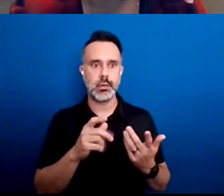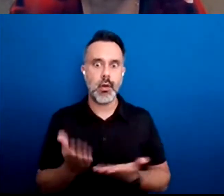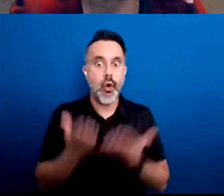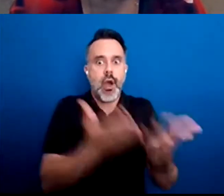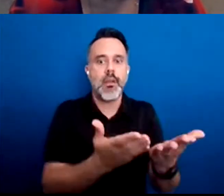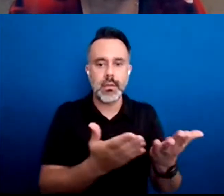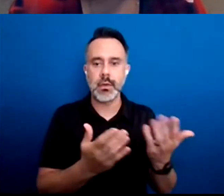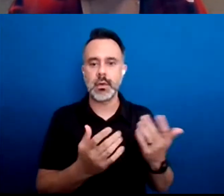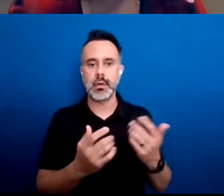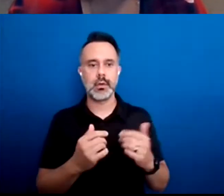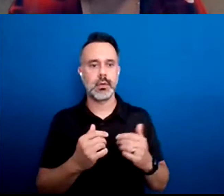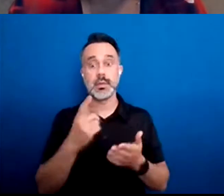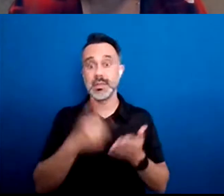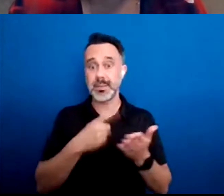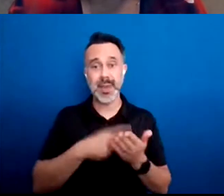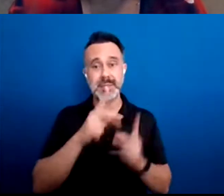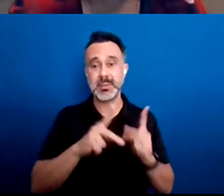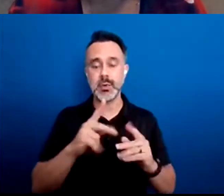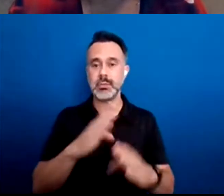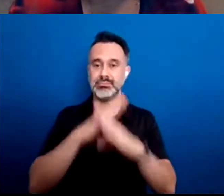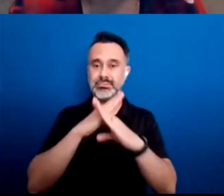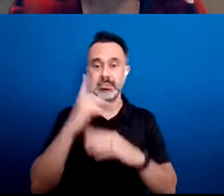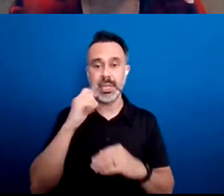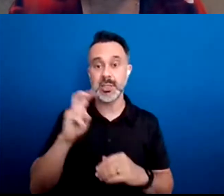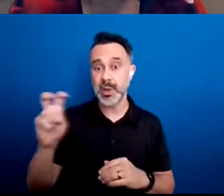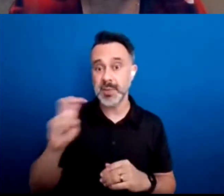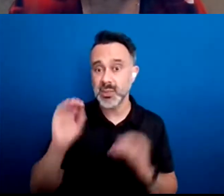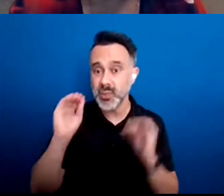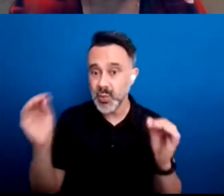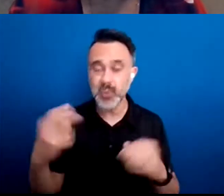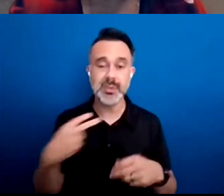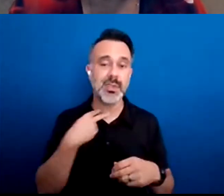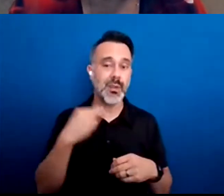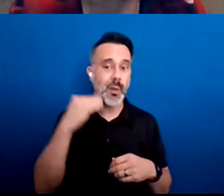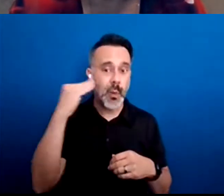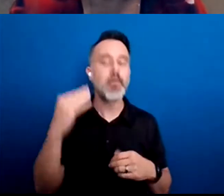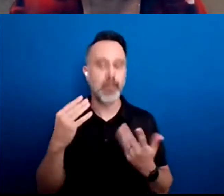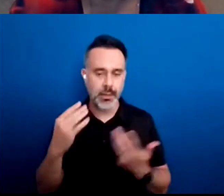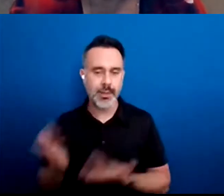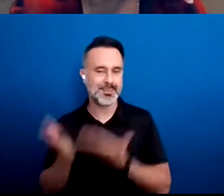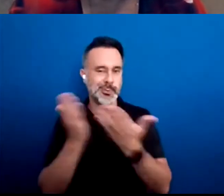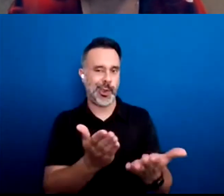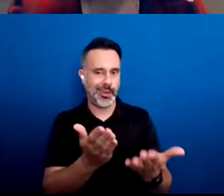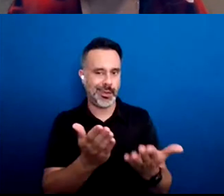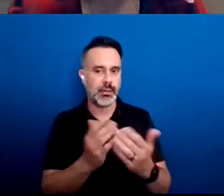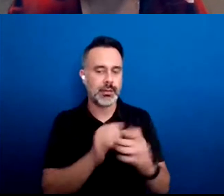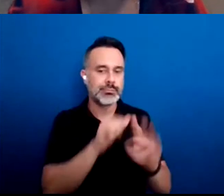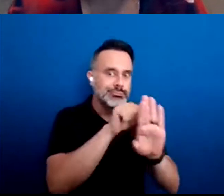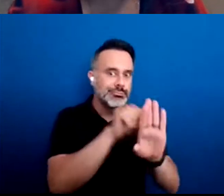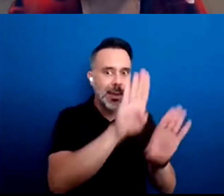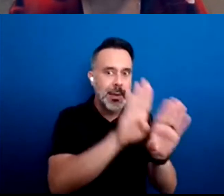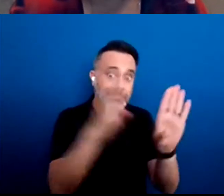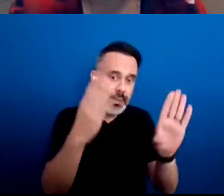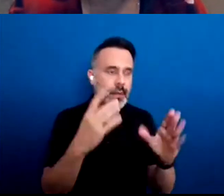as transportation, or there could be others where they just don't feel like they can leave their neighborhood.